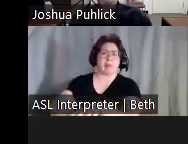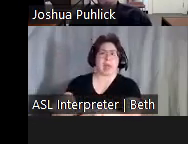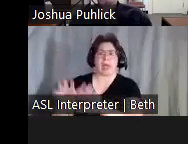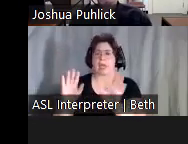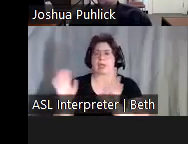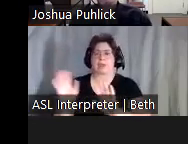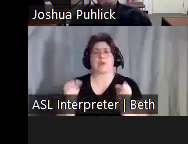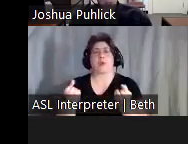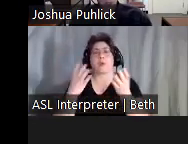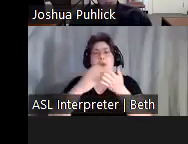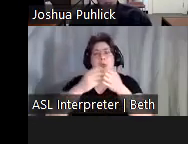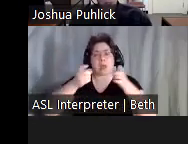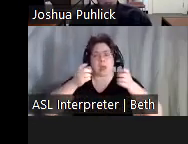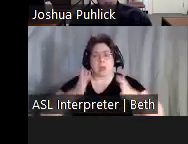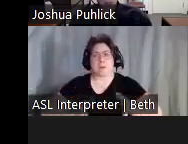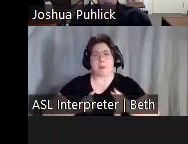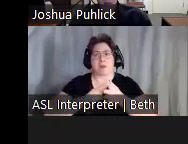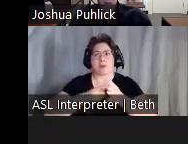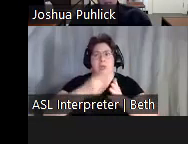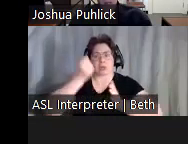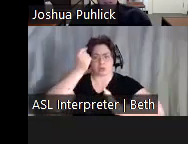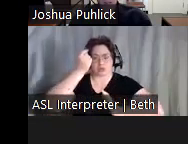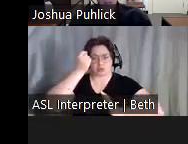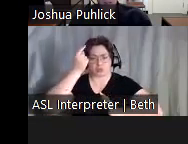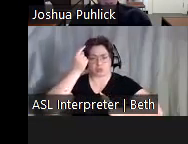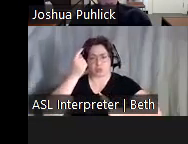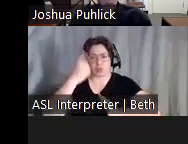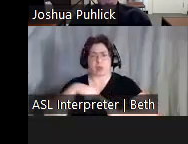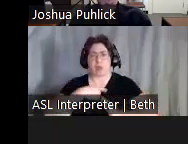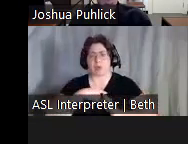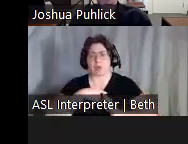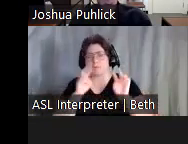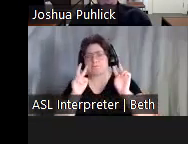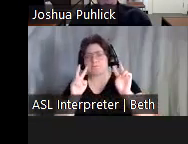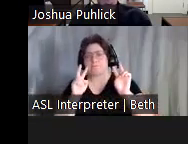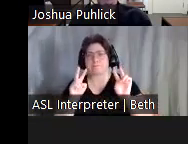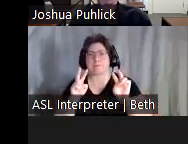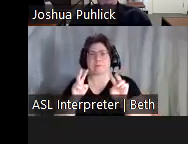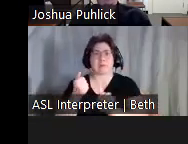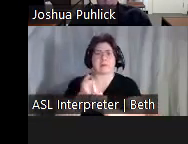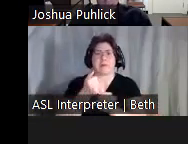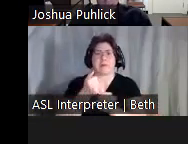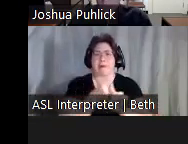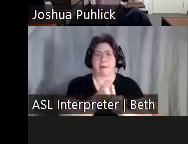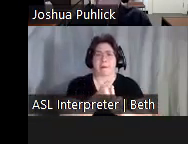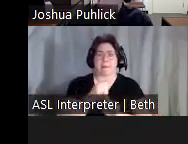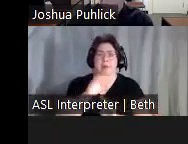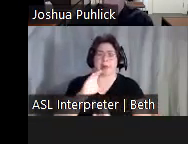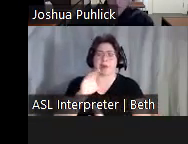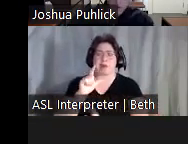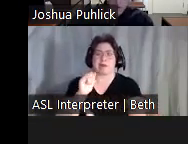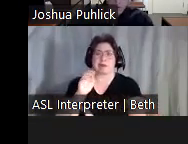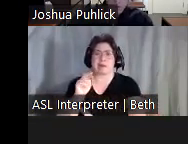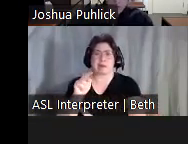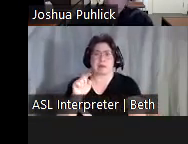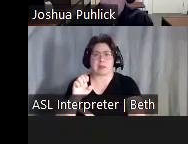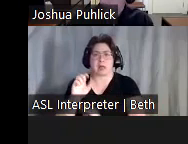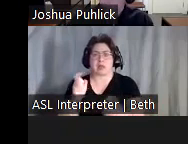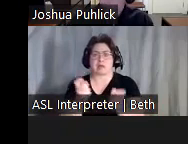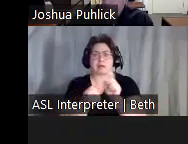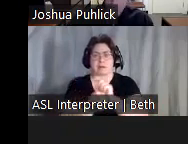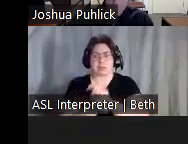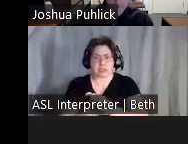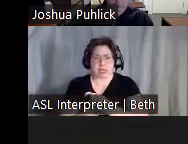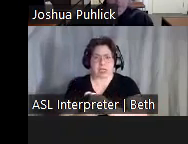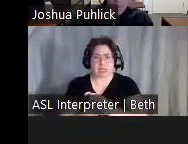to realize that we do have to anticipate the impacts of climate change and account for that in our